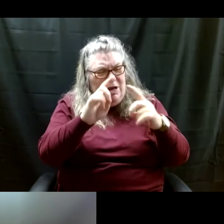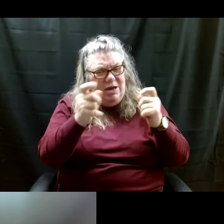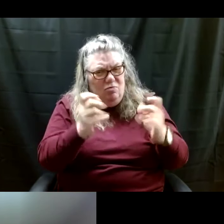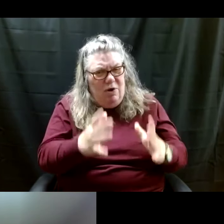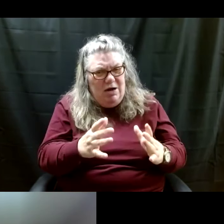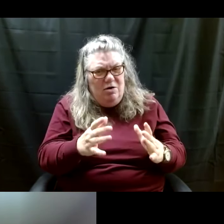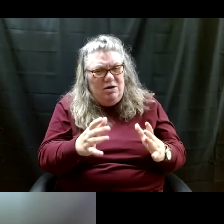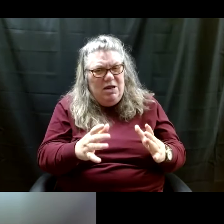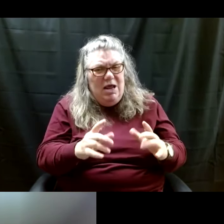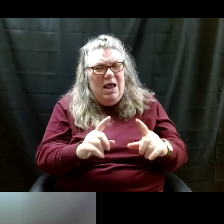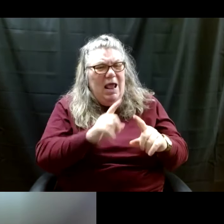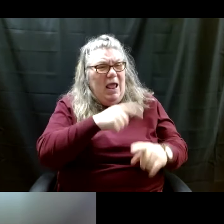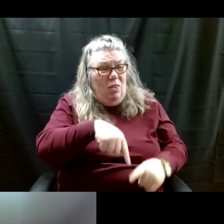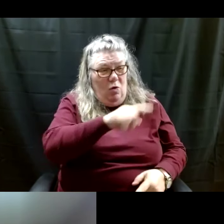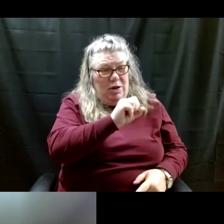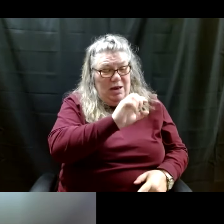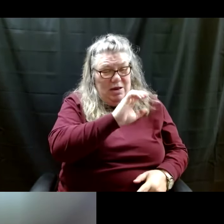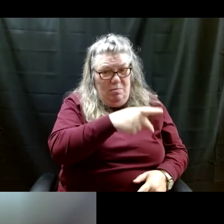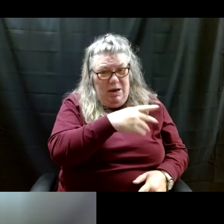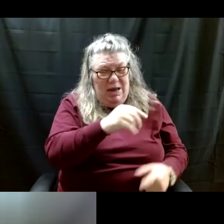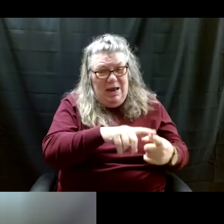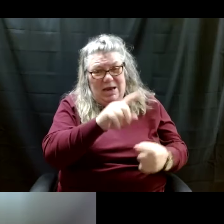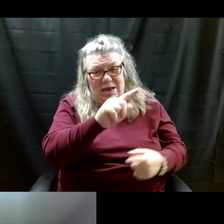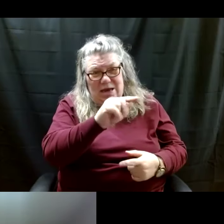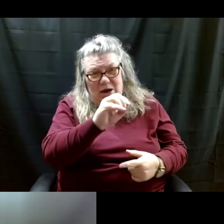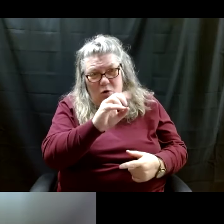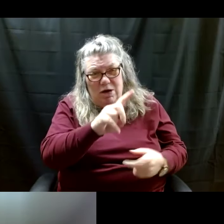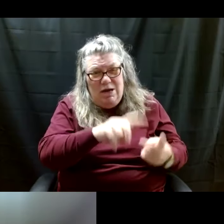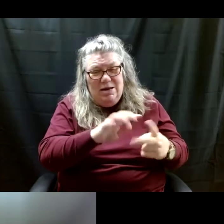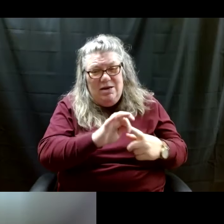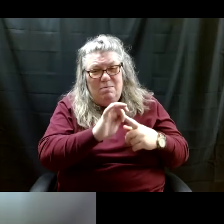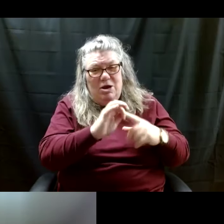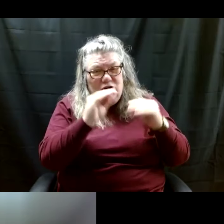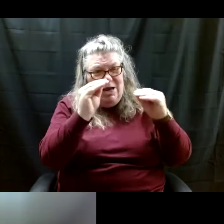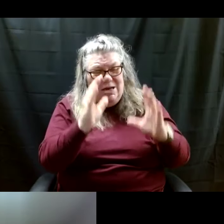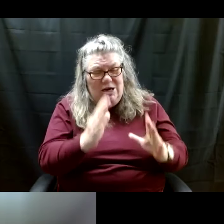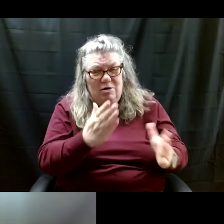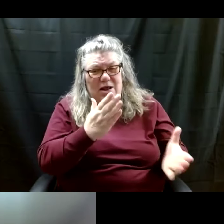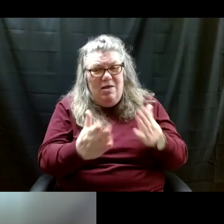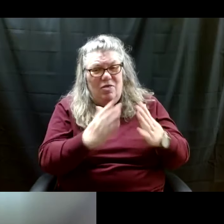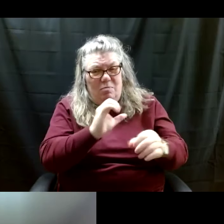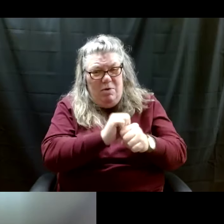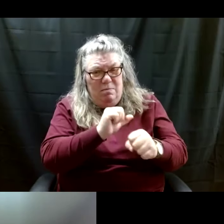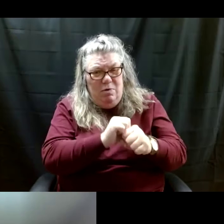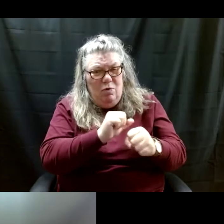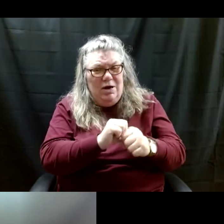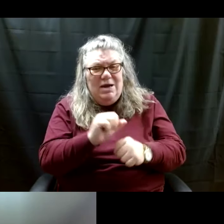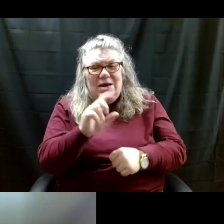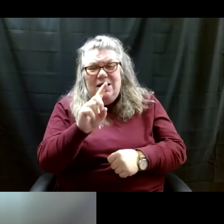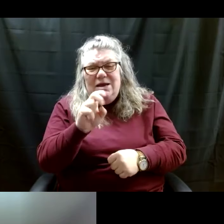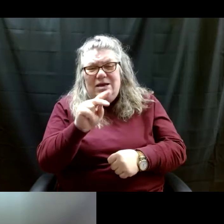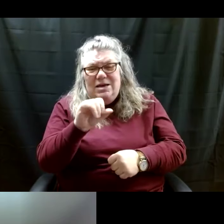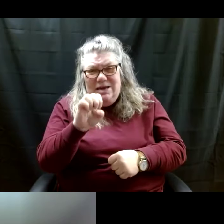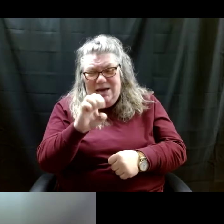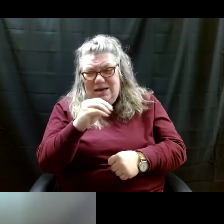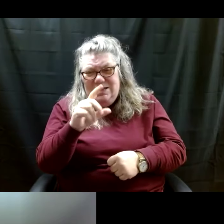on the ground SLPs and other TODs, or even just special educators that might be working. Denise and Linda are both on here